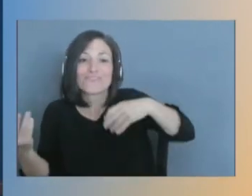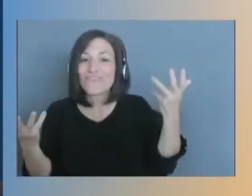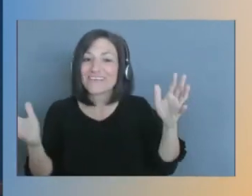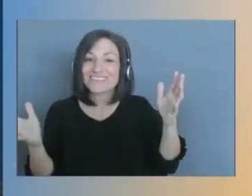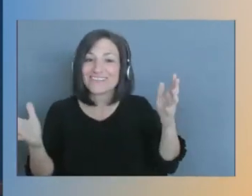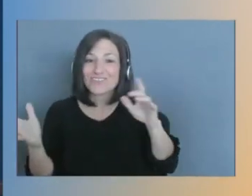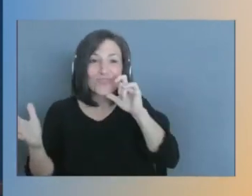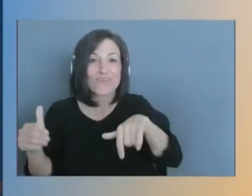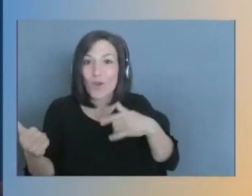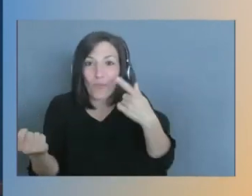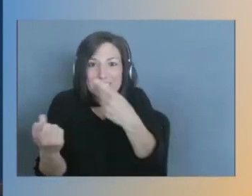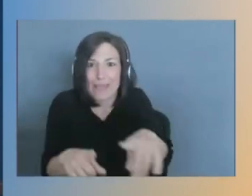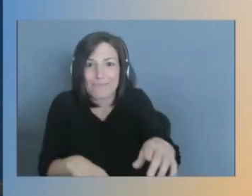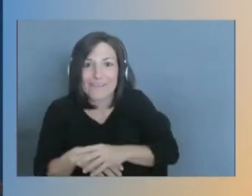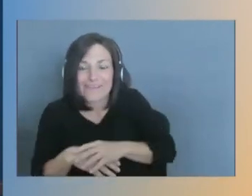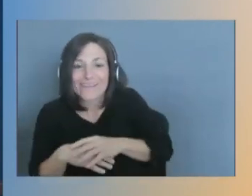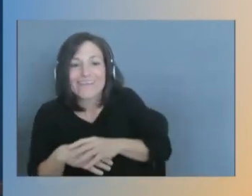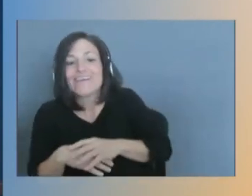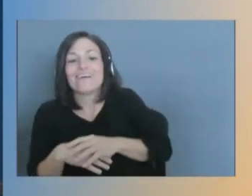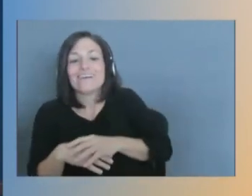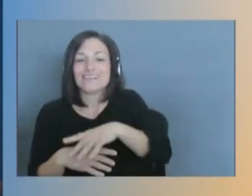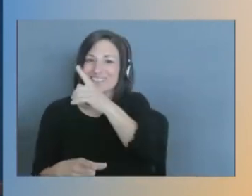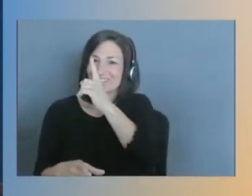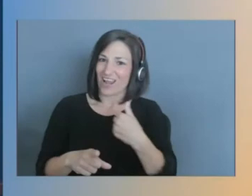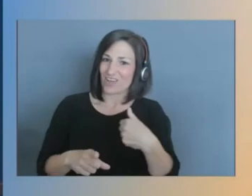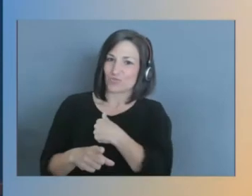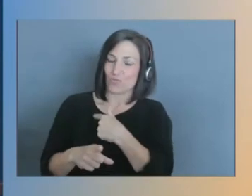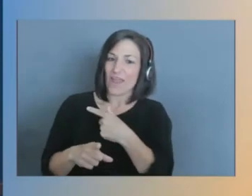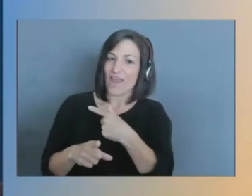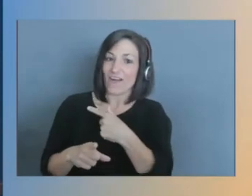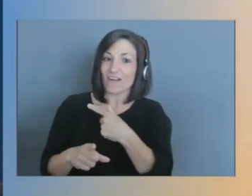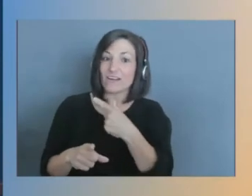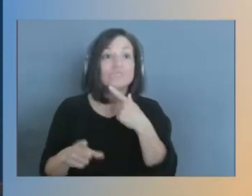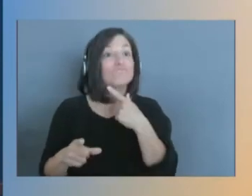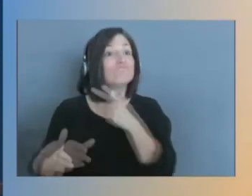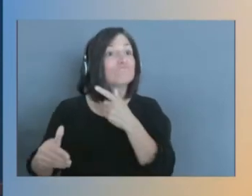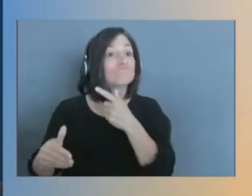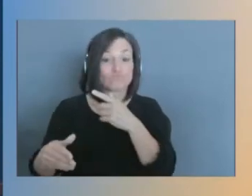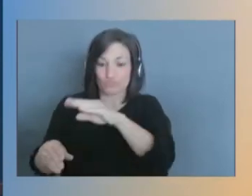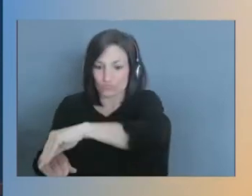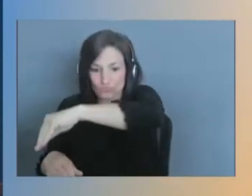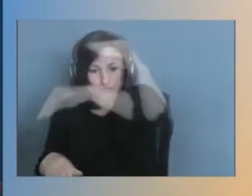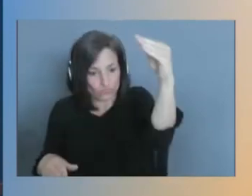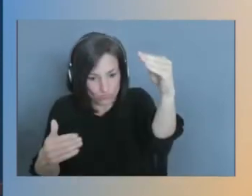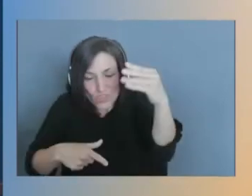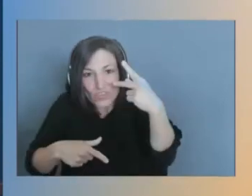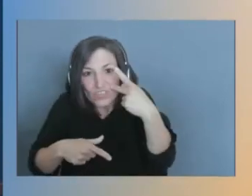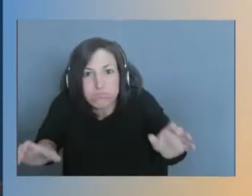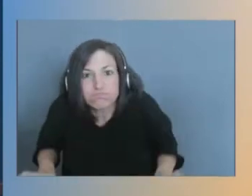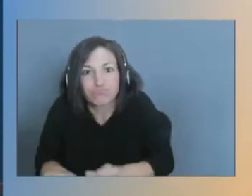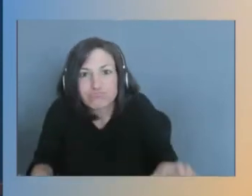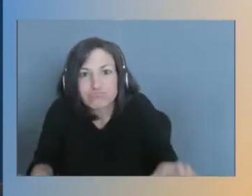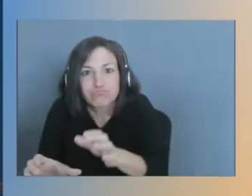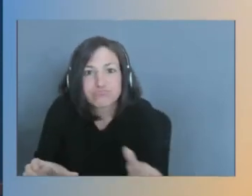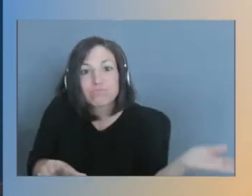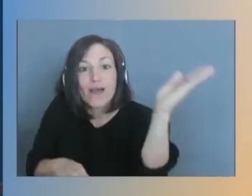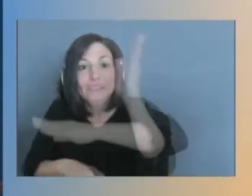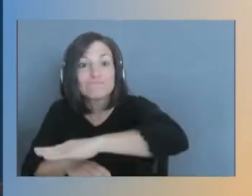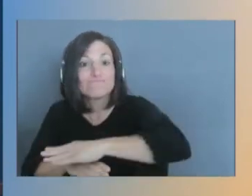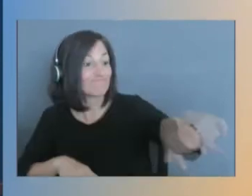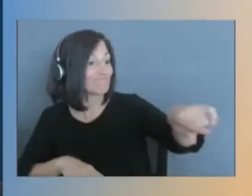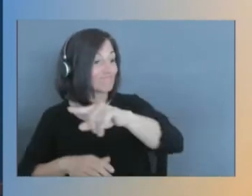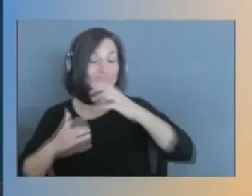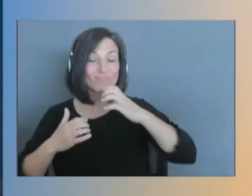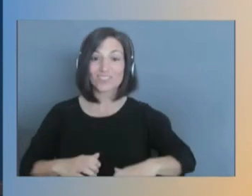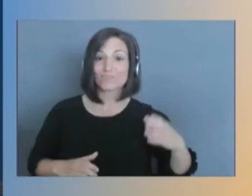amazing benefit from it. And it's because underneath the covers, we're doing all of that work on behalf of customers. We're putting all the effort into making sure that generation to generation,